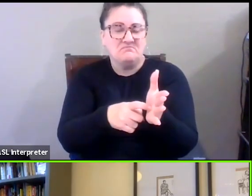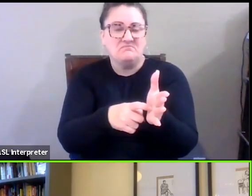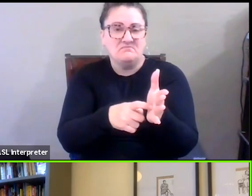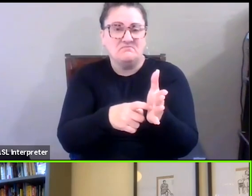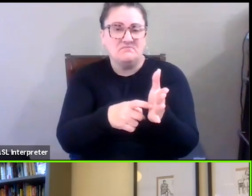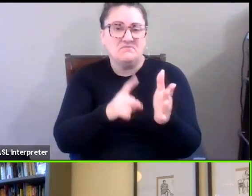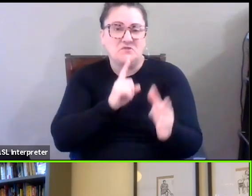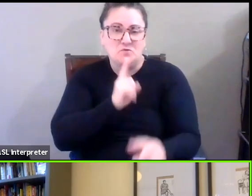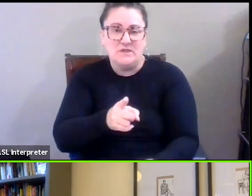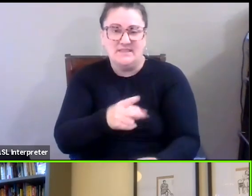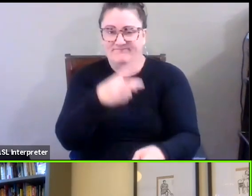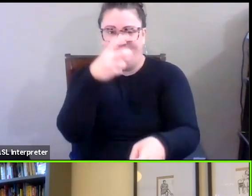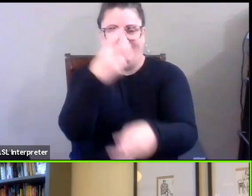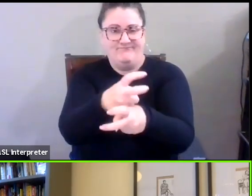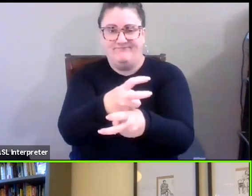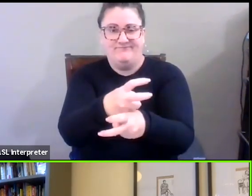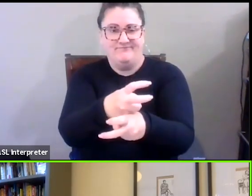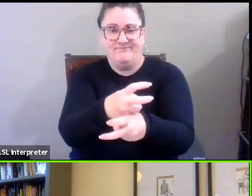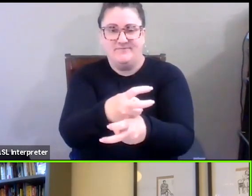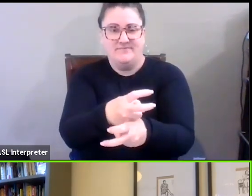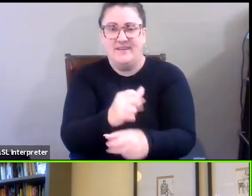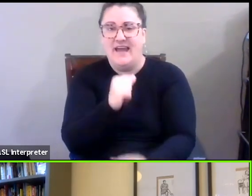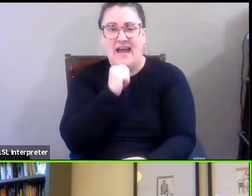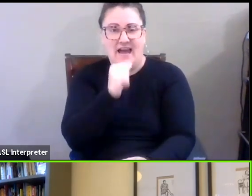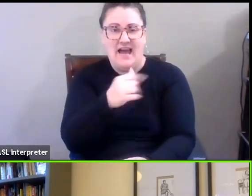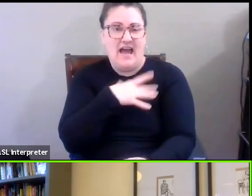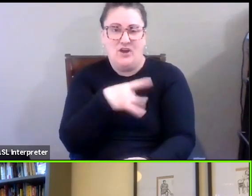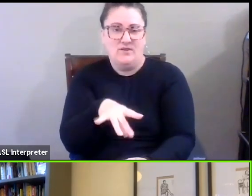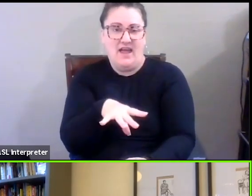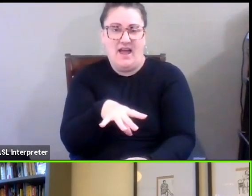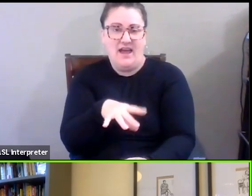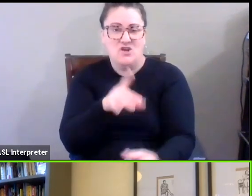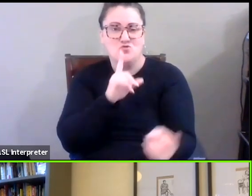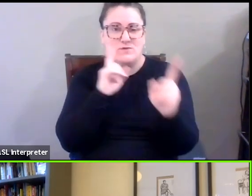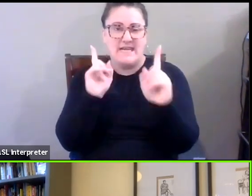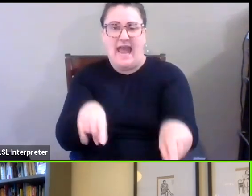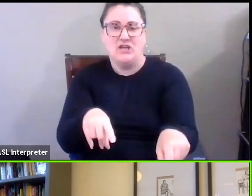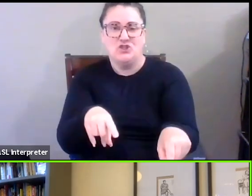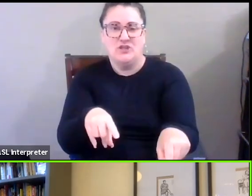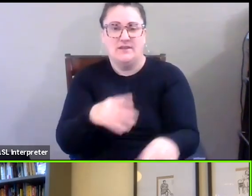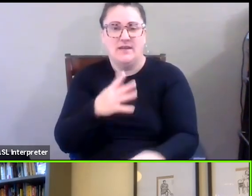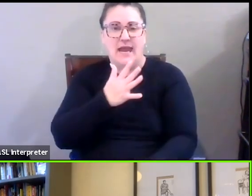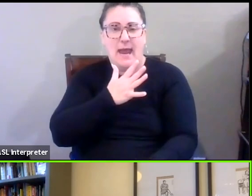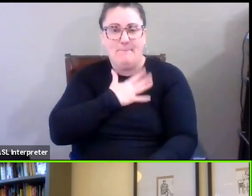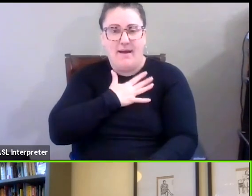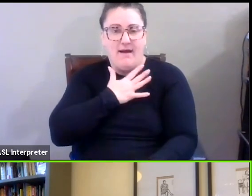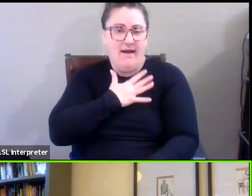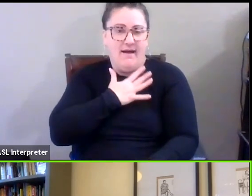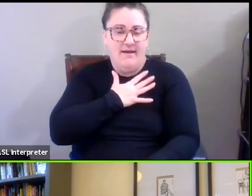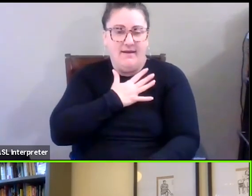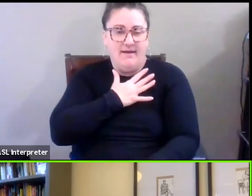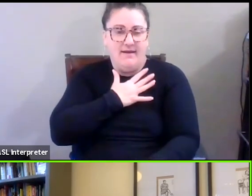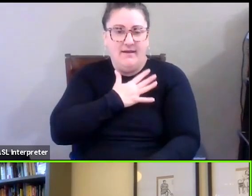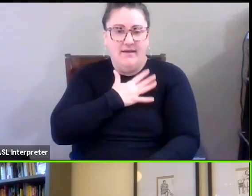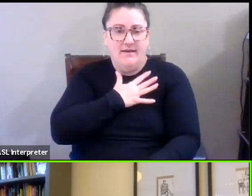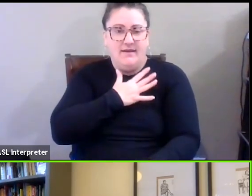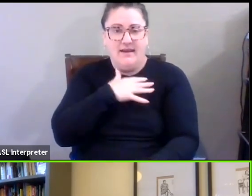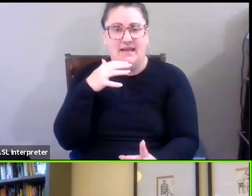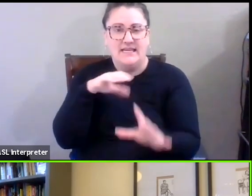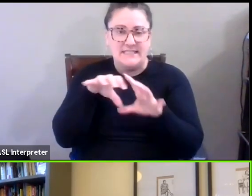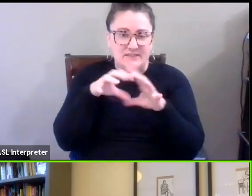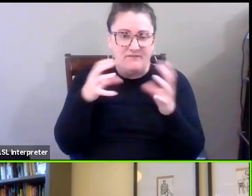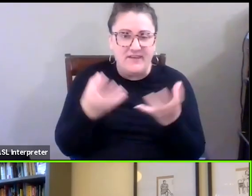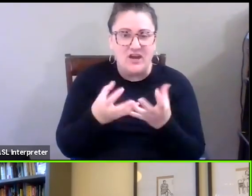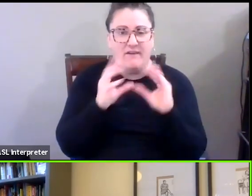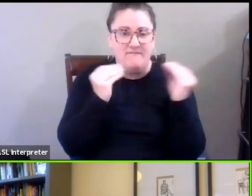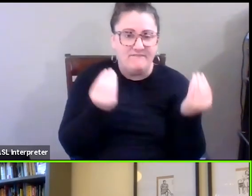incredibly difficult, and I don't like the reaction within my own, you know, sphere of family